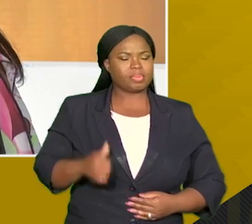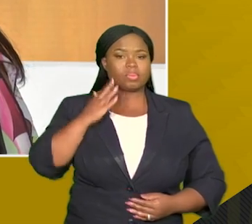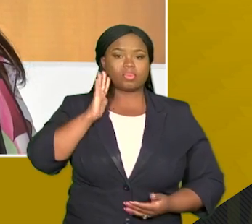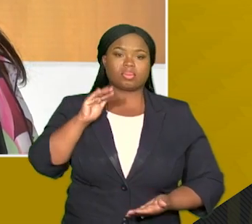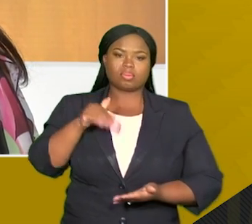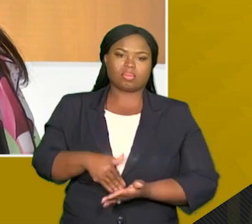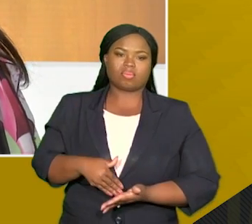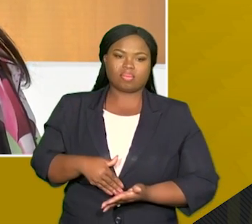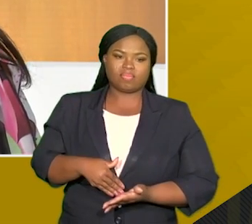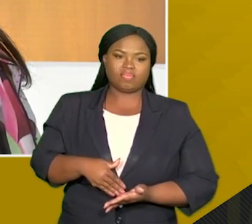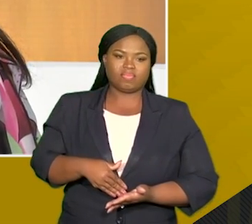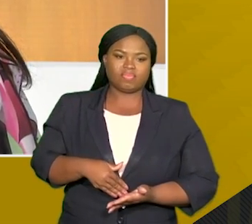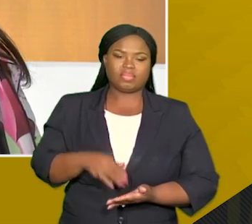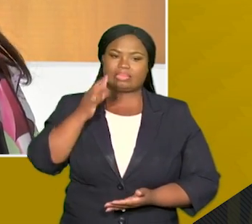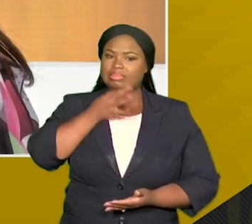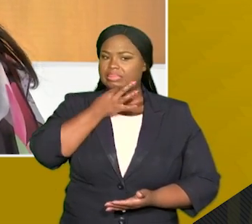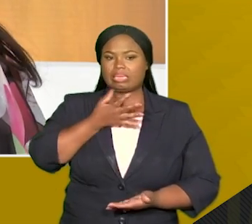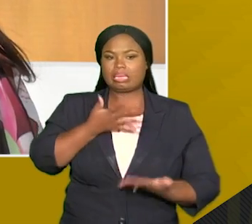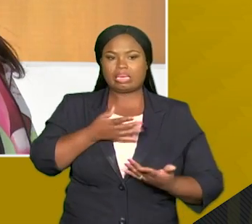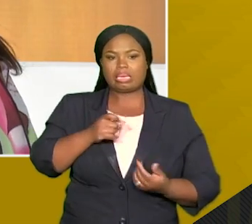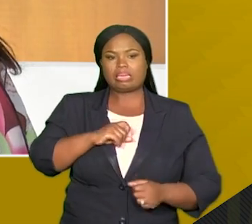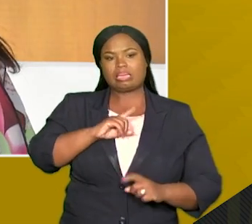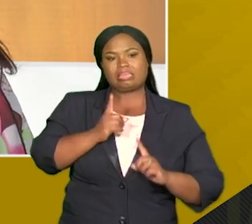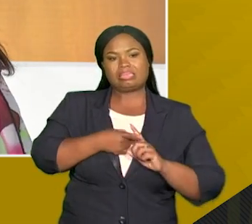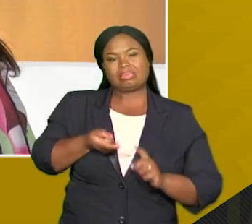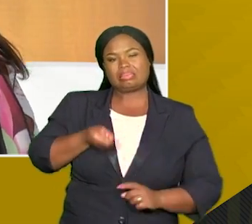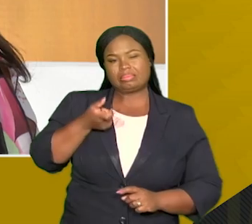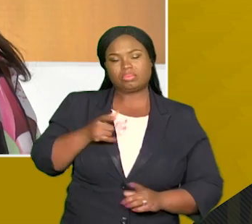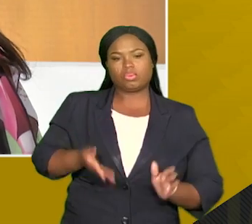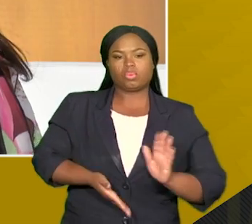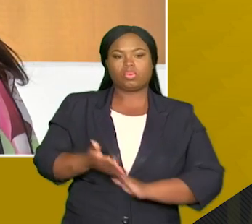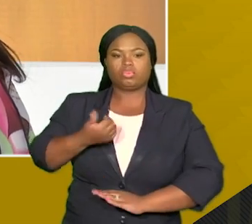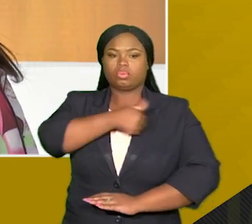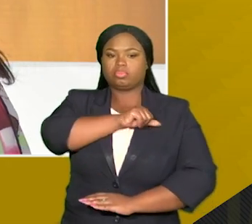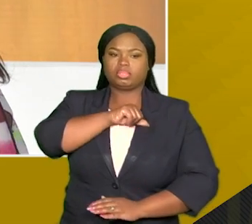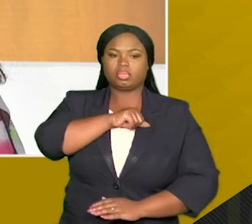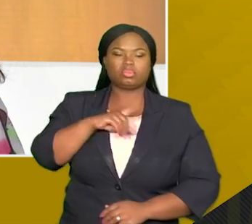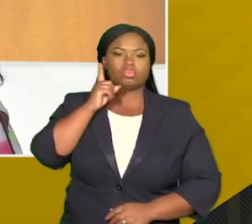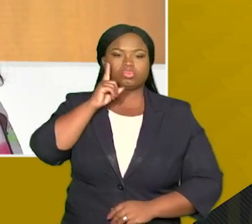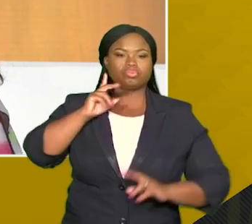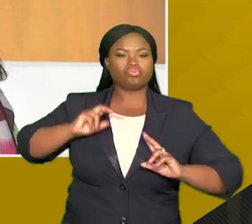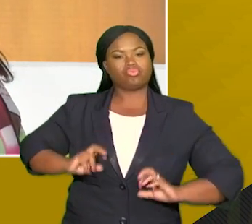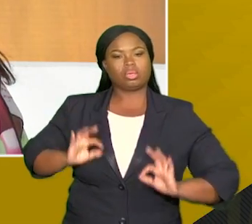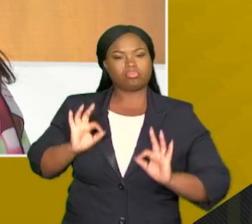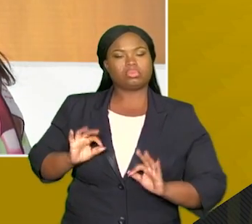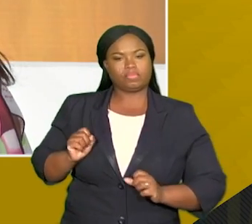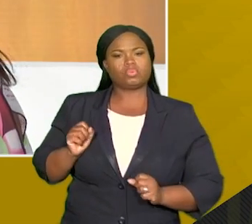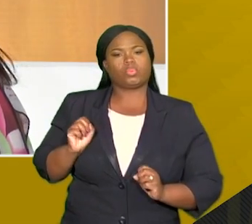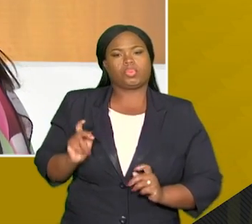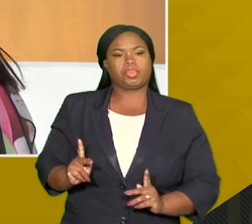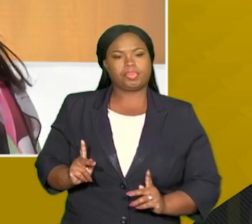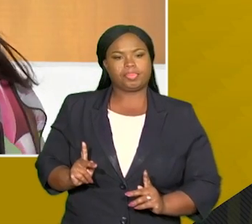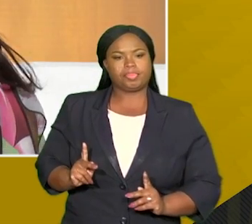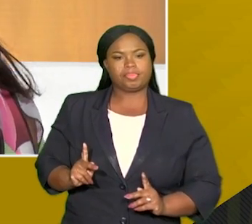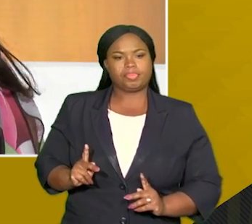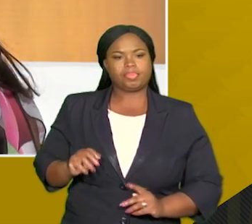mangifika lapha bathi hayi uthole inkozi encane bamikisa isibhedlela just to go and check ukuthi uright na.